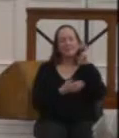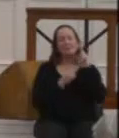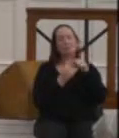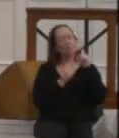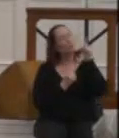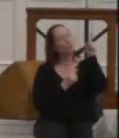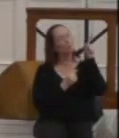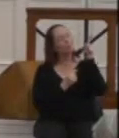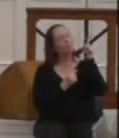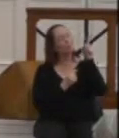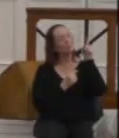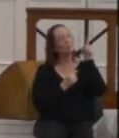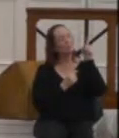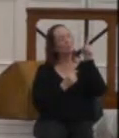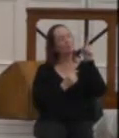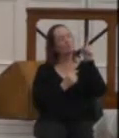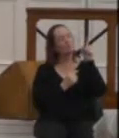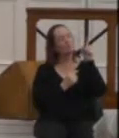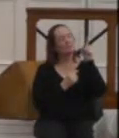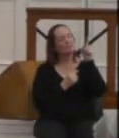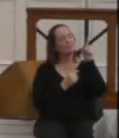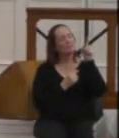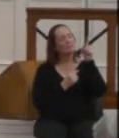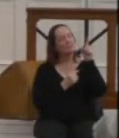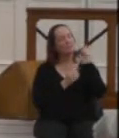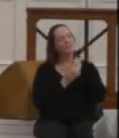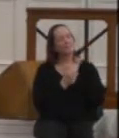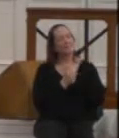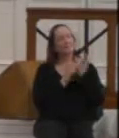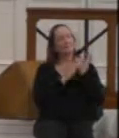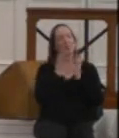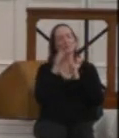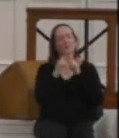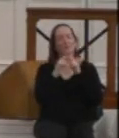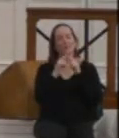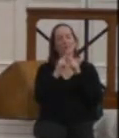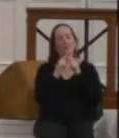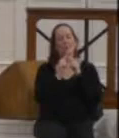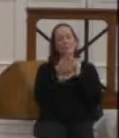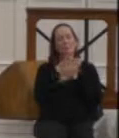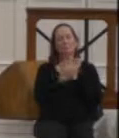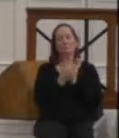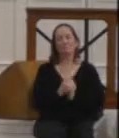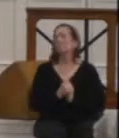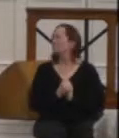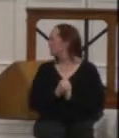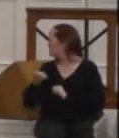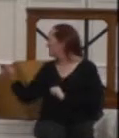and gain insight from you this day. We ask in Jesus' name. Amen.